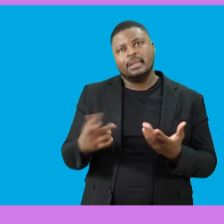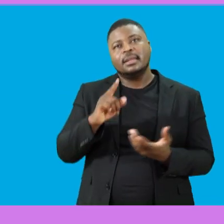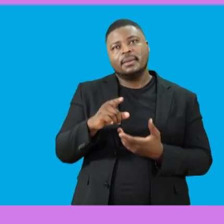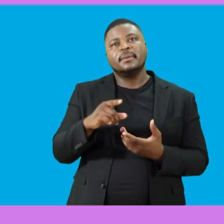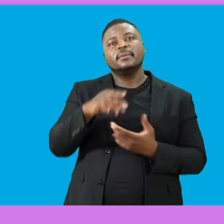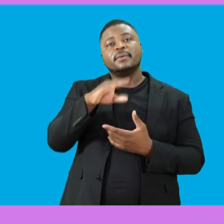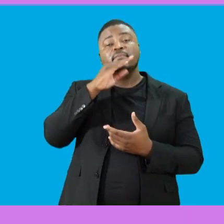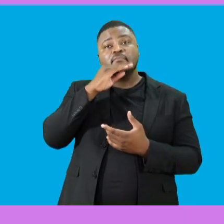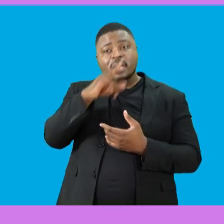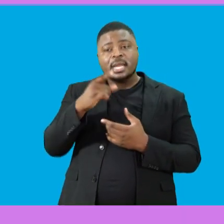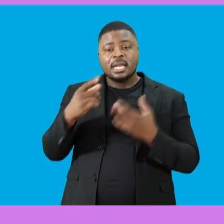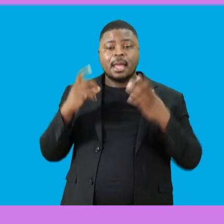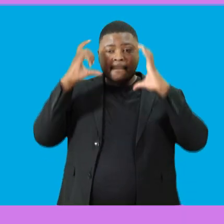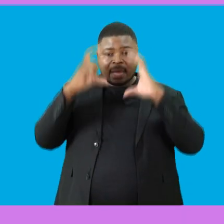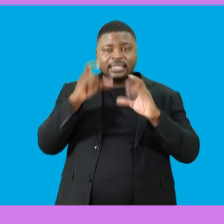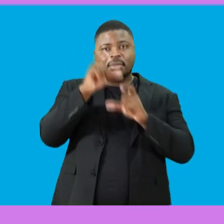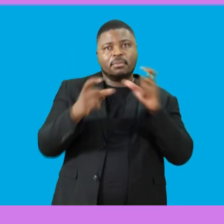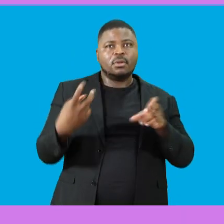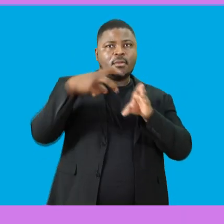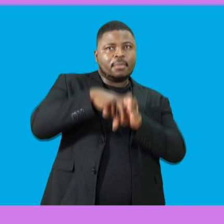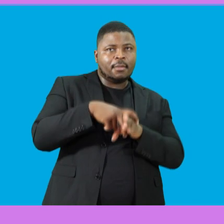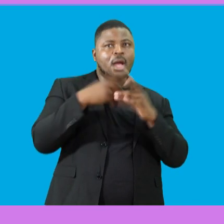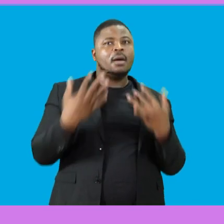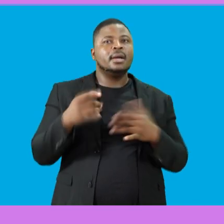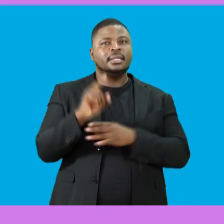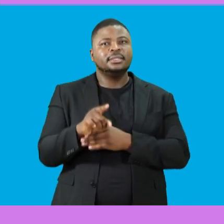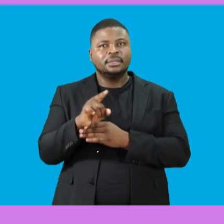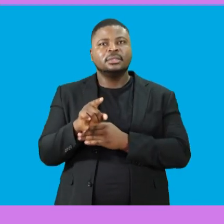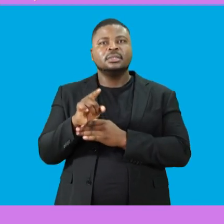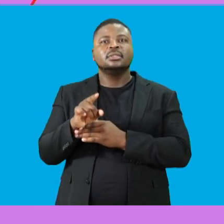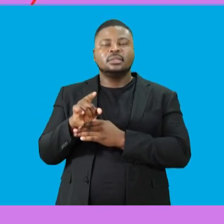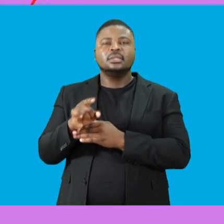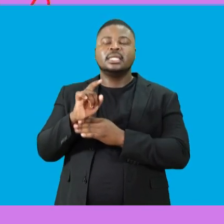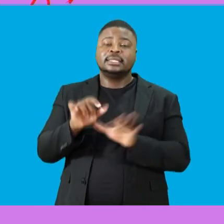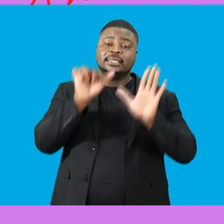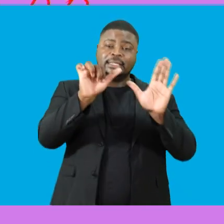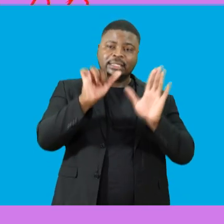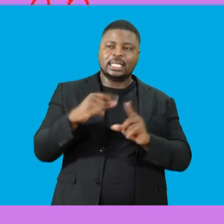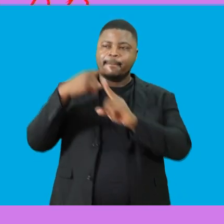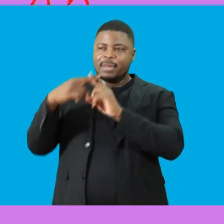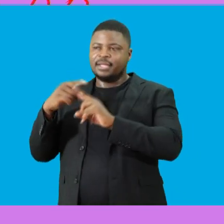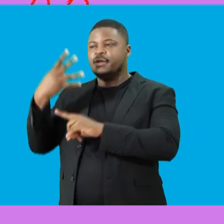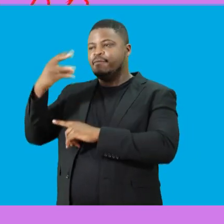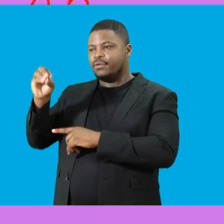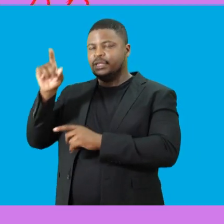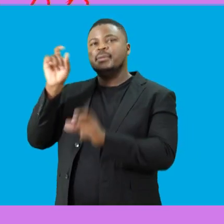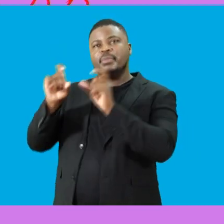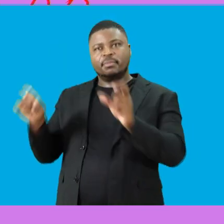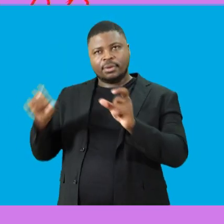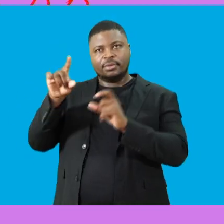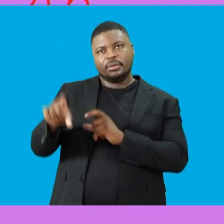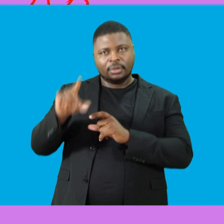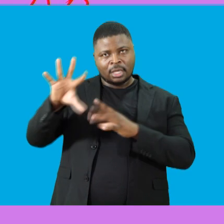in the bus are 6. So what is the total number of people that will be in the bus? We'll say 6 plus the 40 that had already been